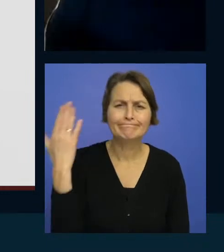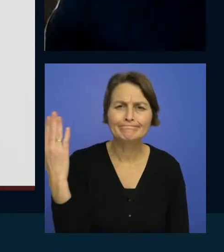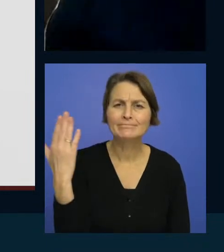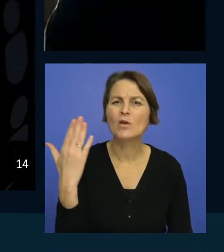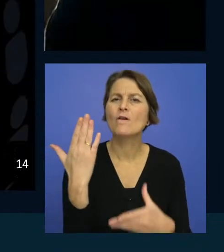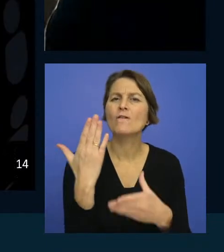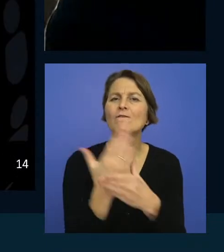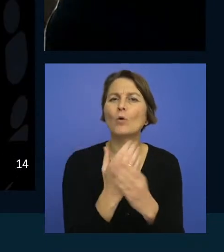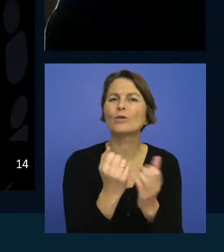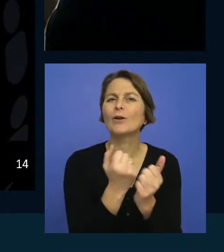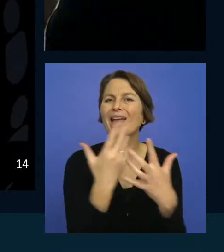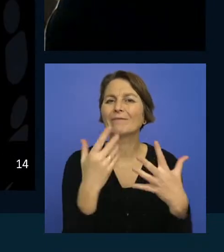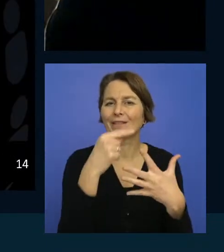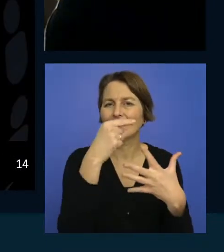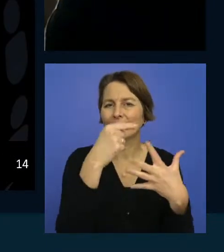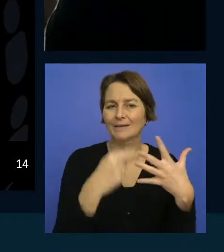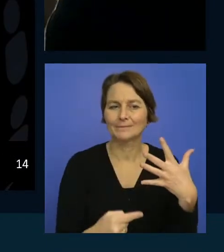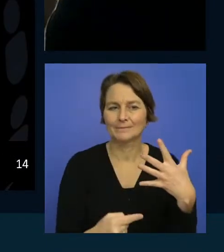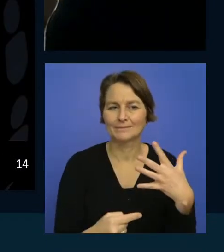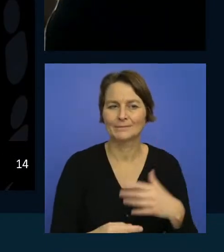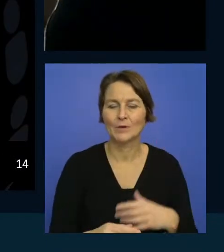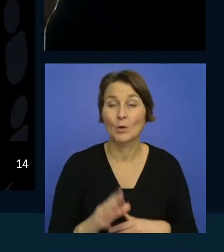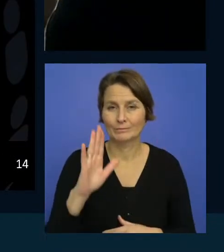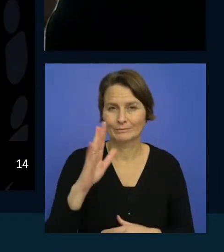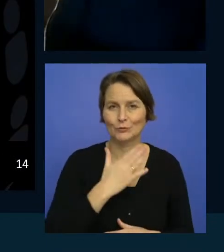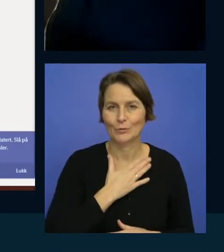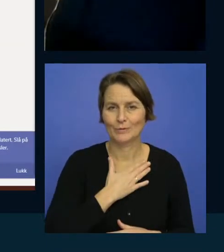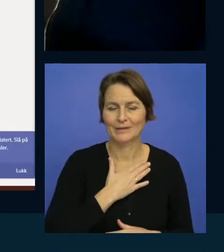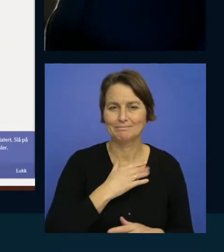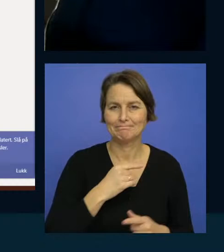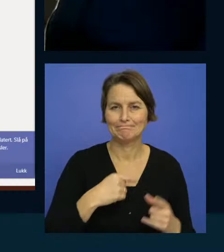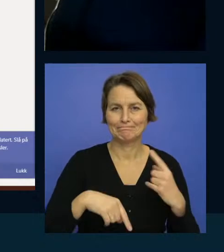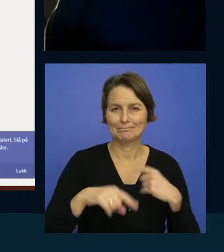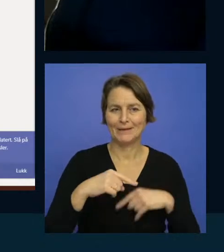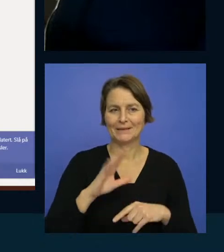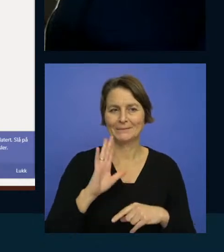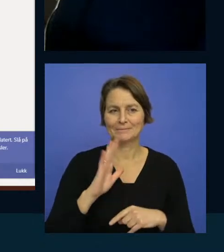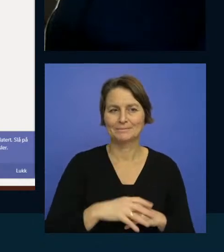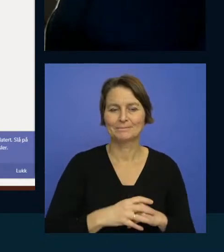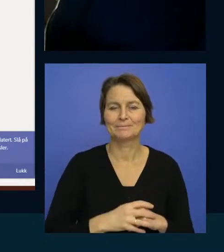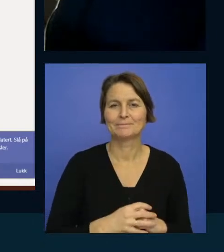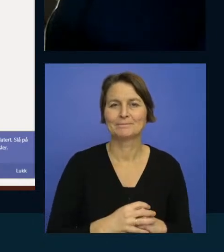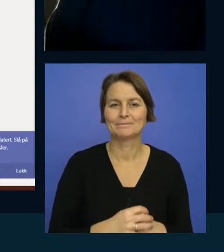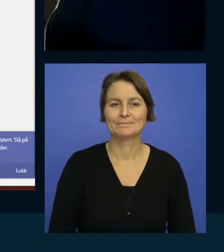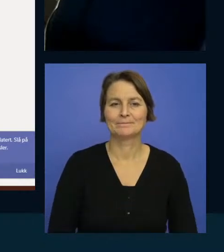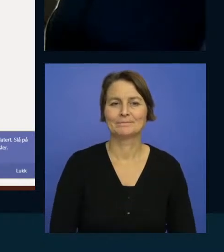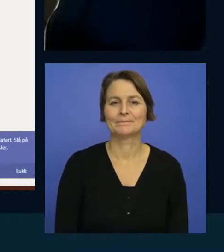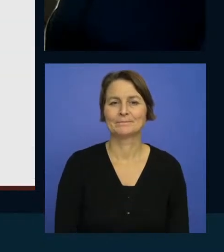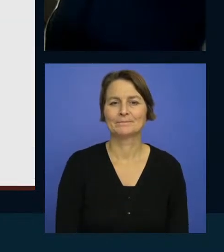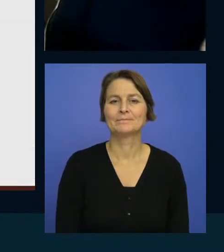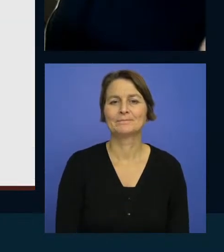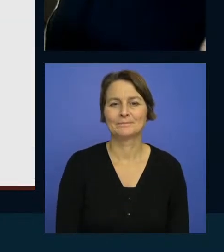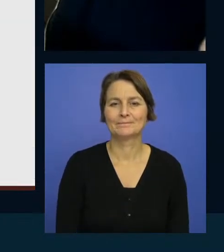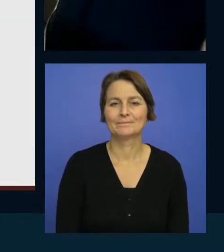assets. So we have, oh, sorry. Moving on a little bit too quickly here again.